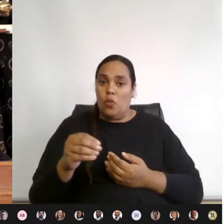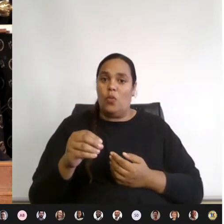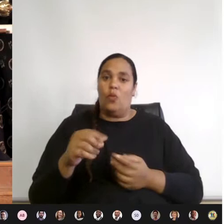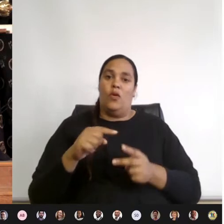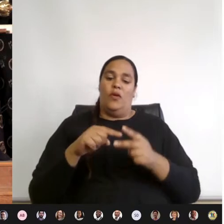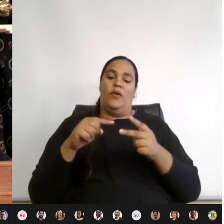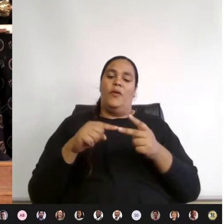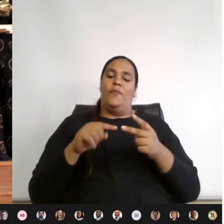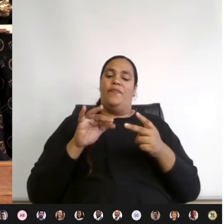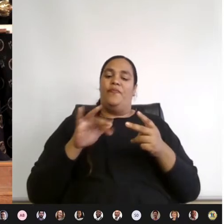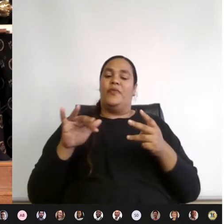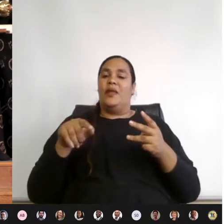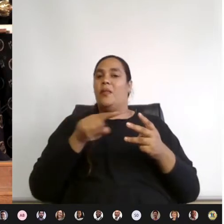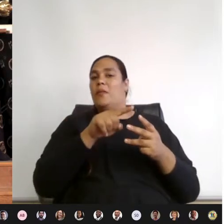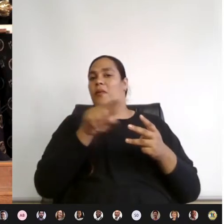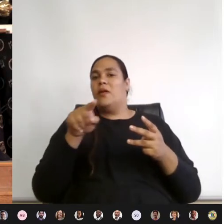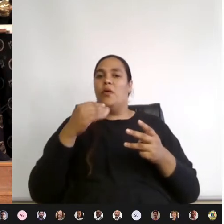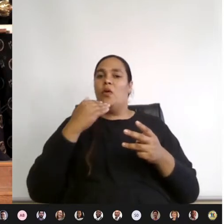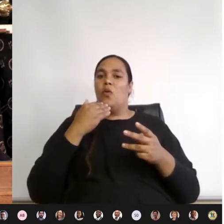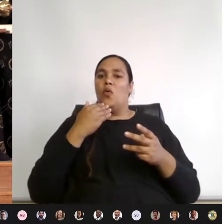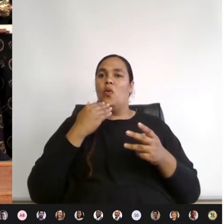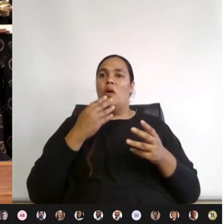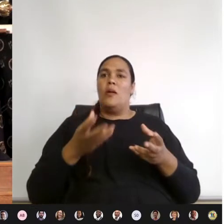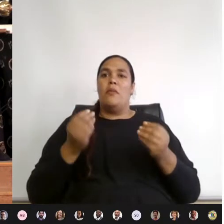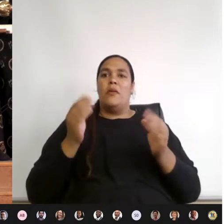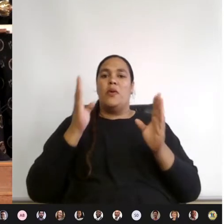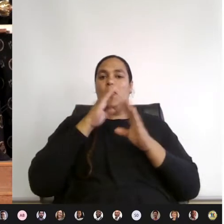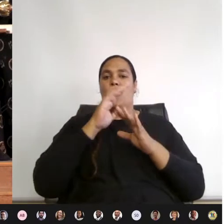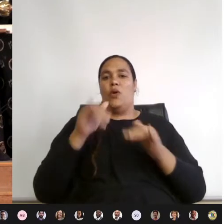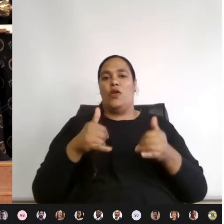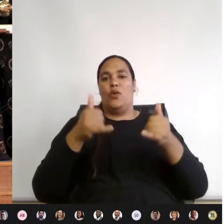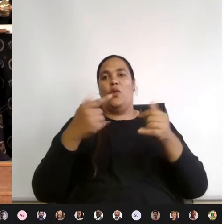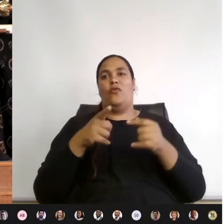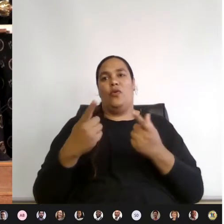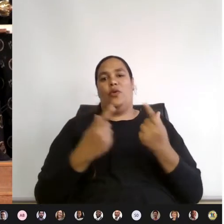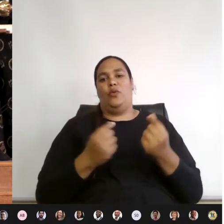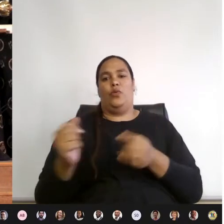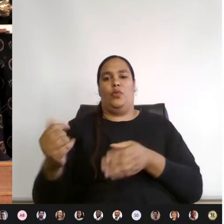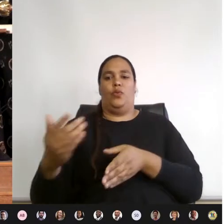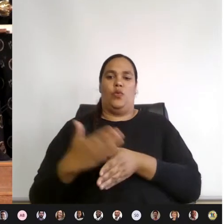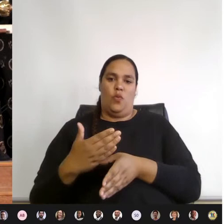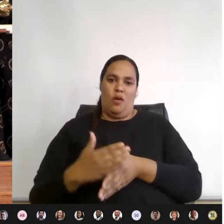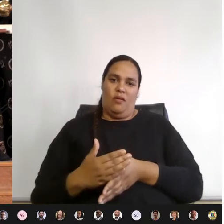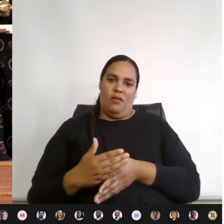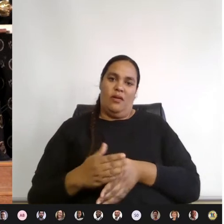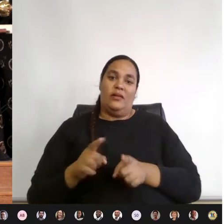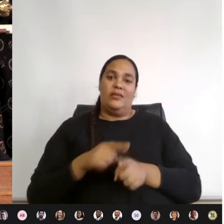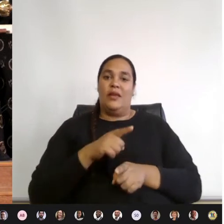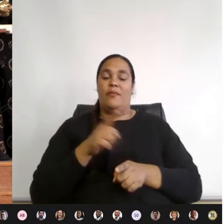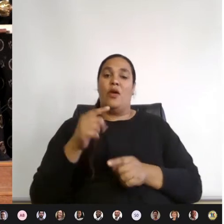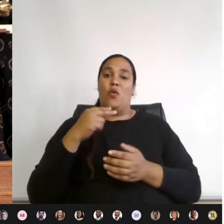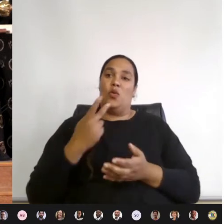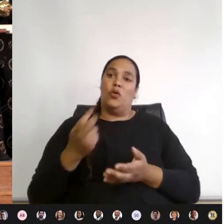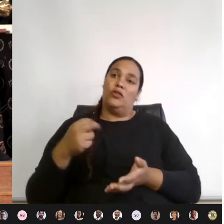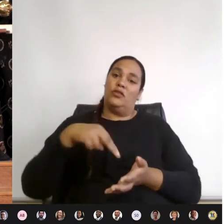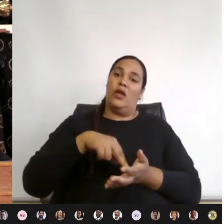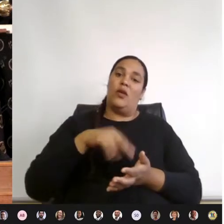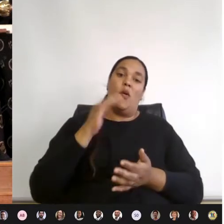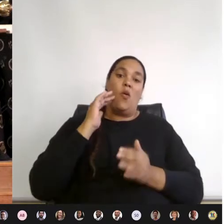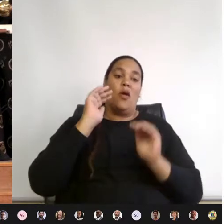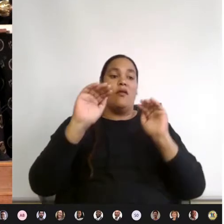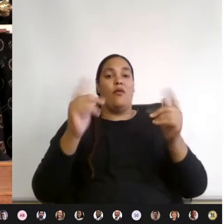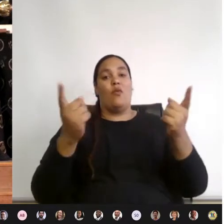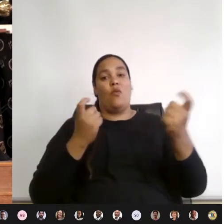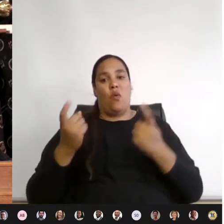those citizens who get absolutely no reward for what they have done. Those ones that have stood up when they were called on and